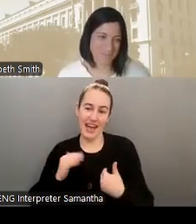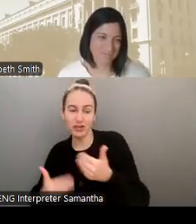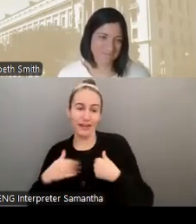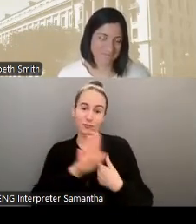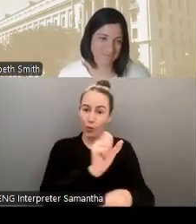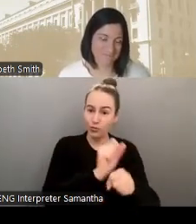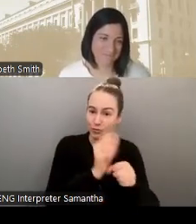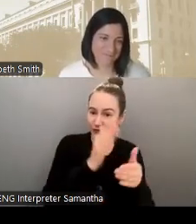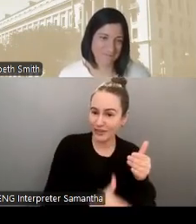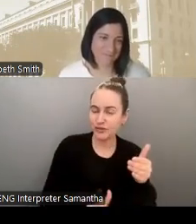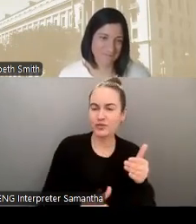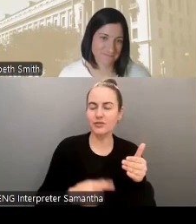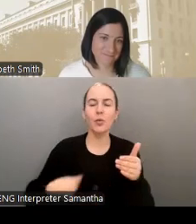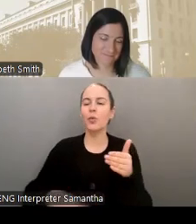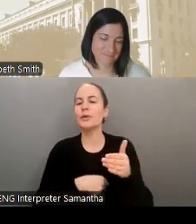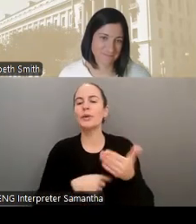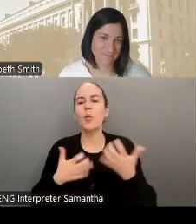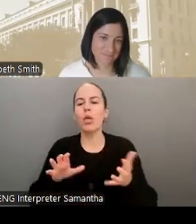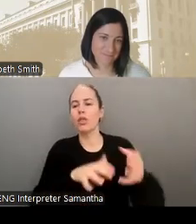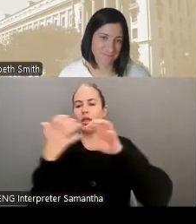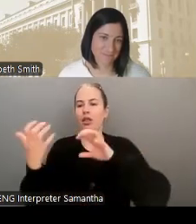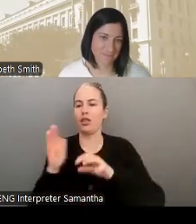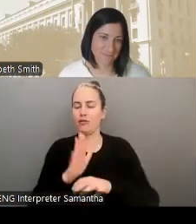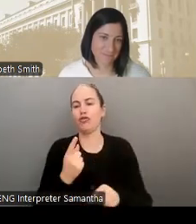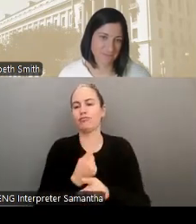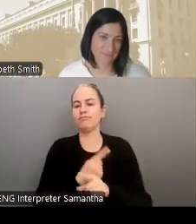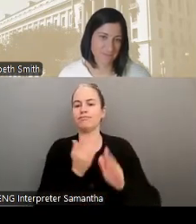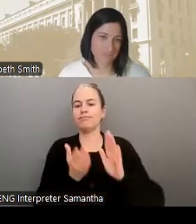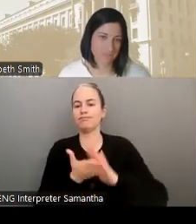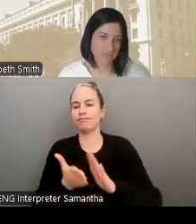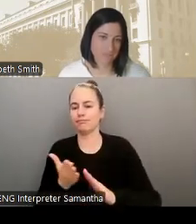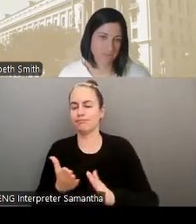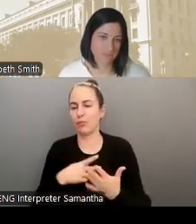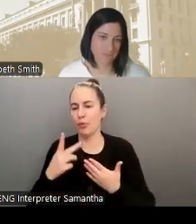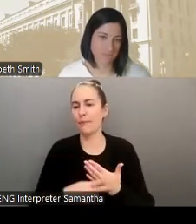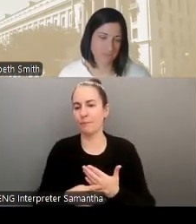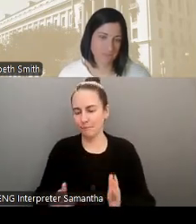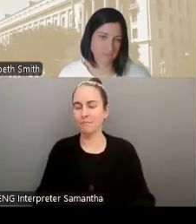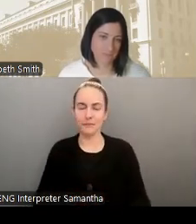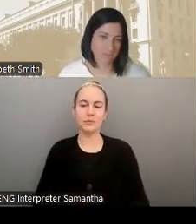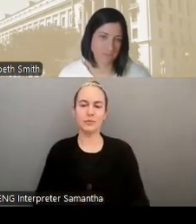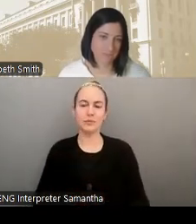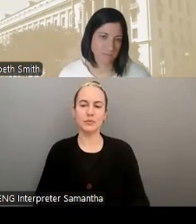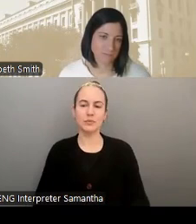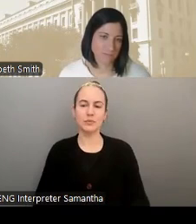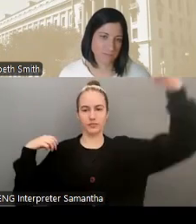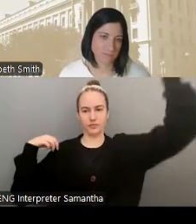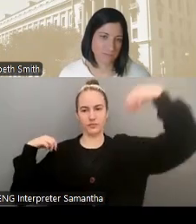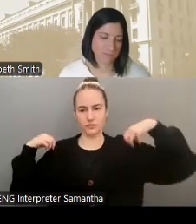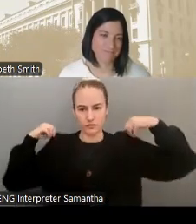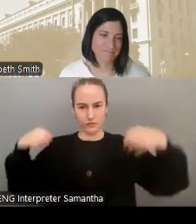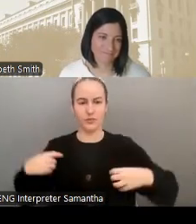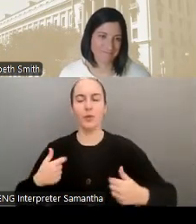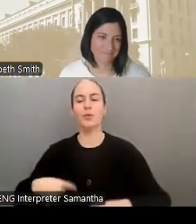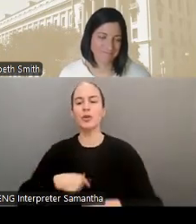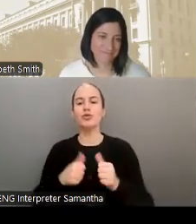So we don't want to disrupt your operations or any programs. So we try to be as least disruptive as possible.